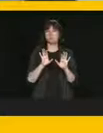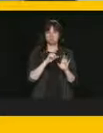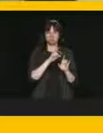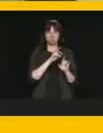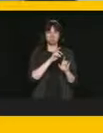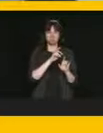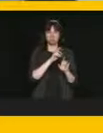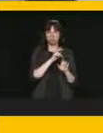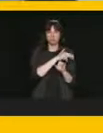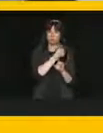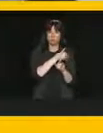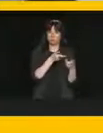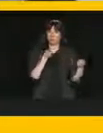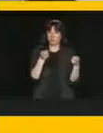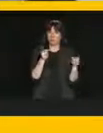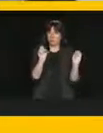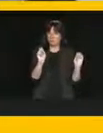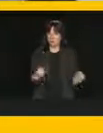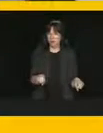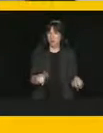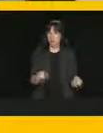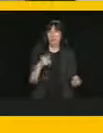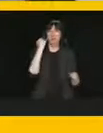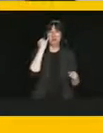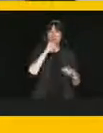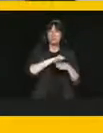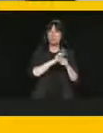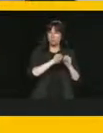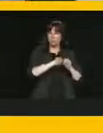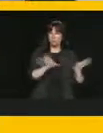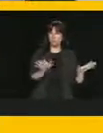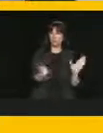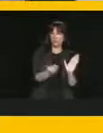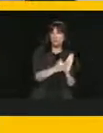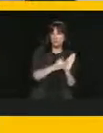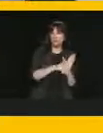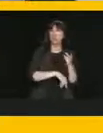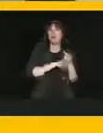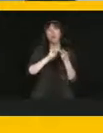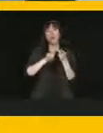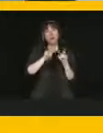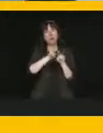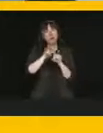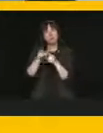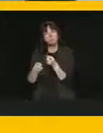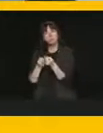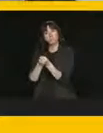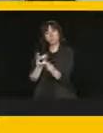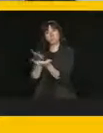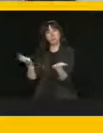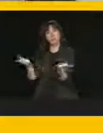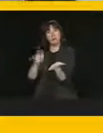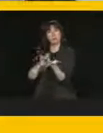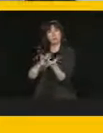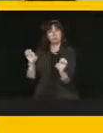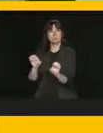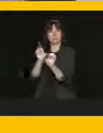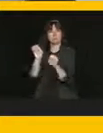system also has the necessary capacity to respond to a resurgence of COVID-19, but also respond to any